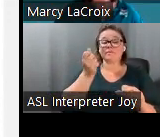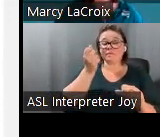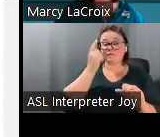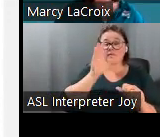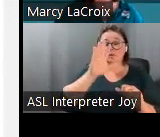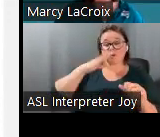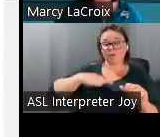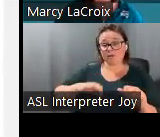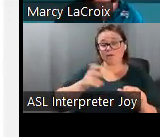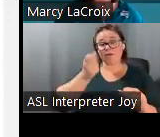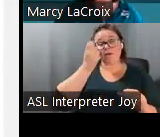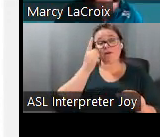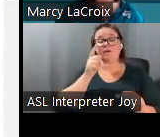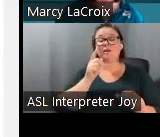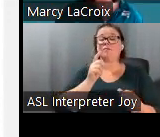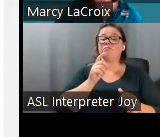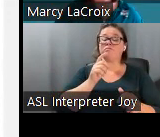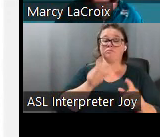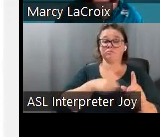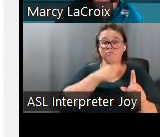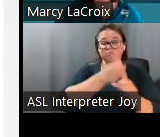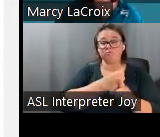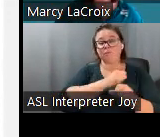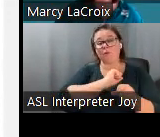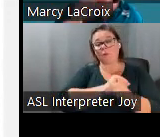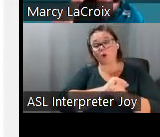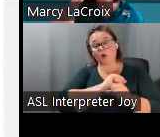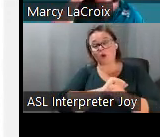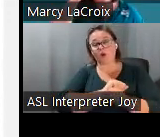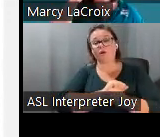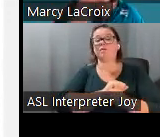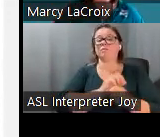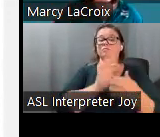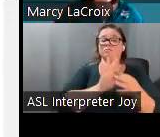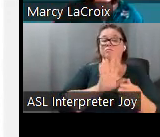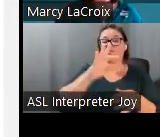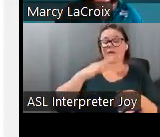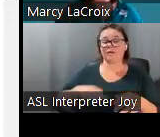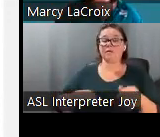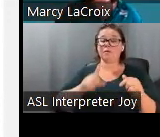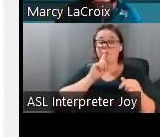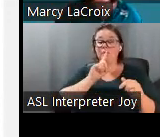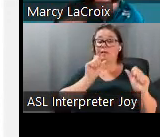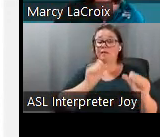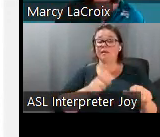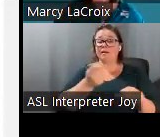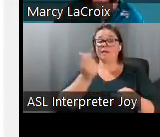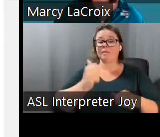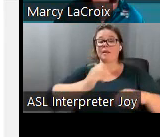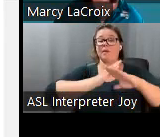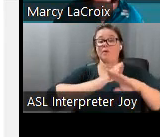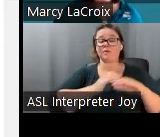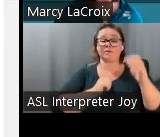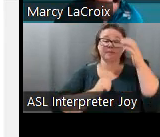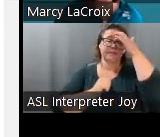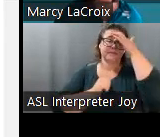benefits, understanding the impact of work on those benefits really can eliminate barriers.